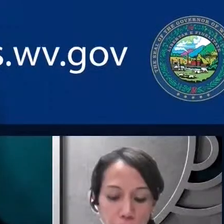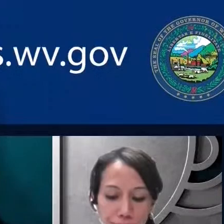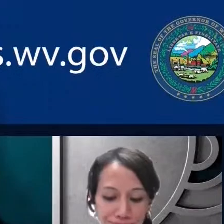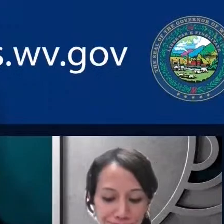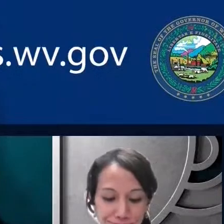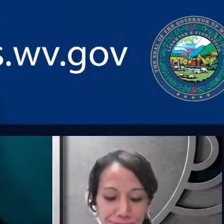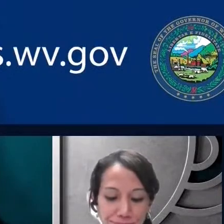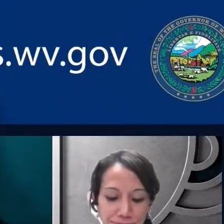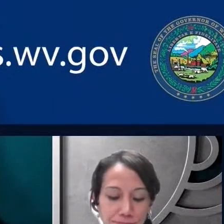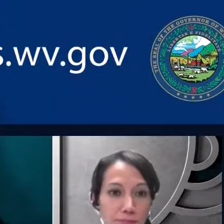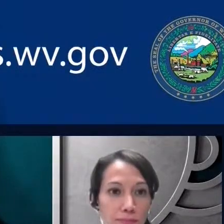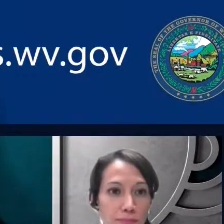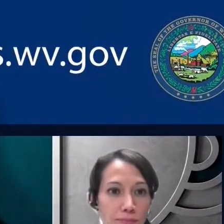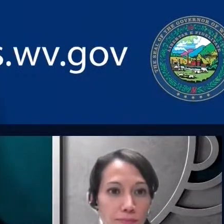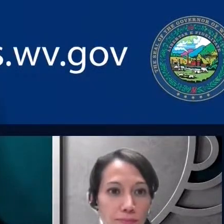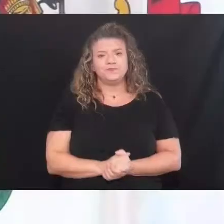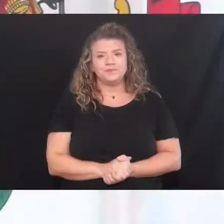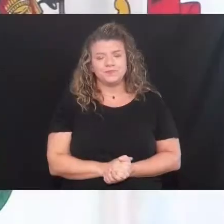To me, just 1 second.